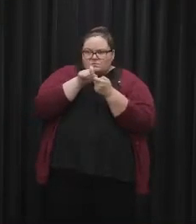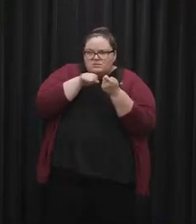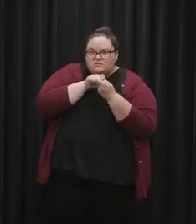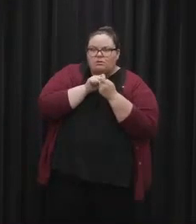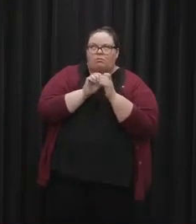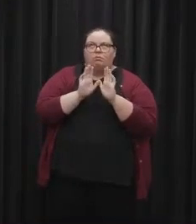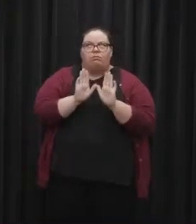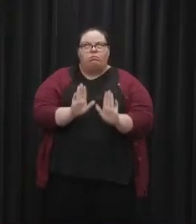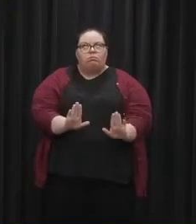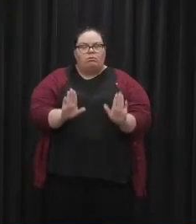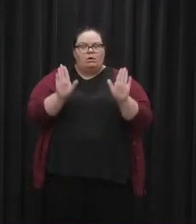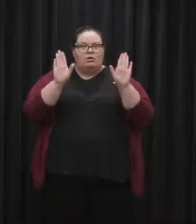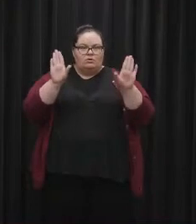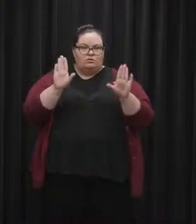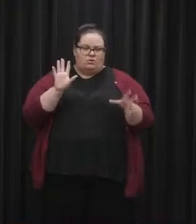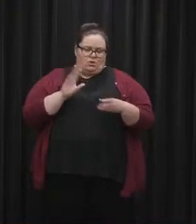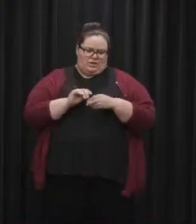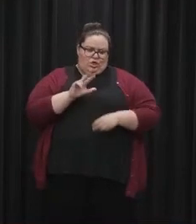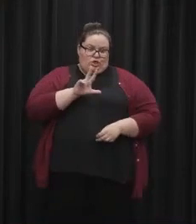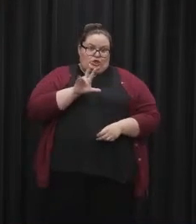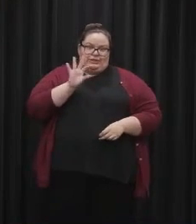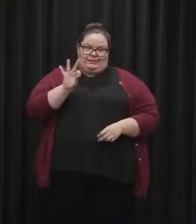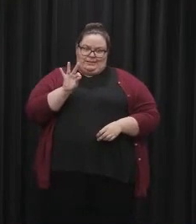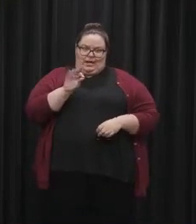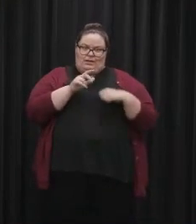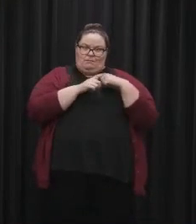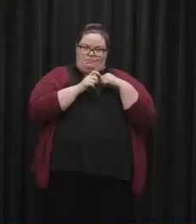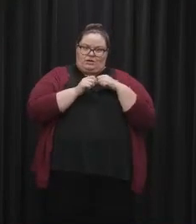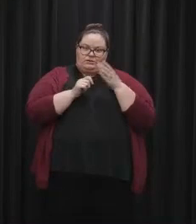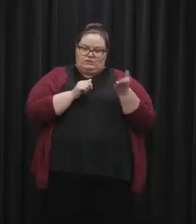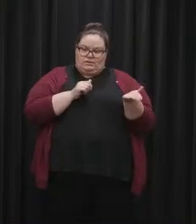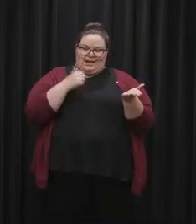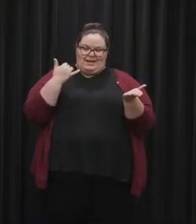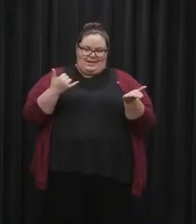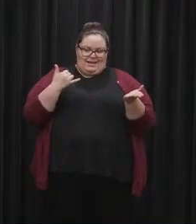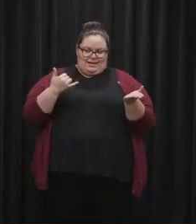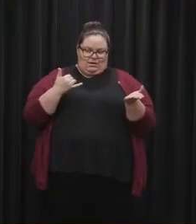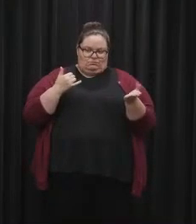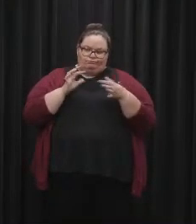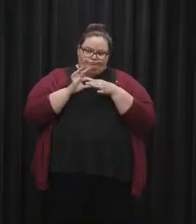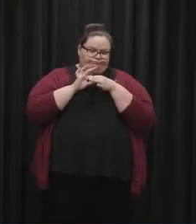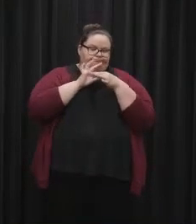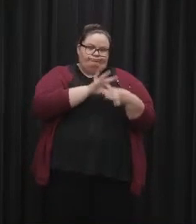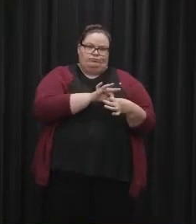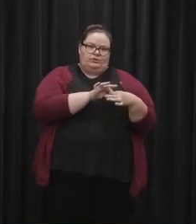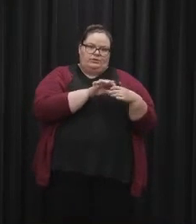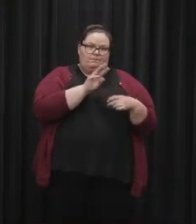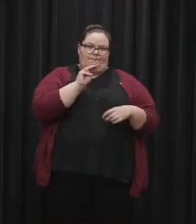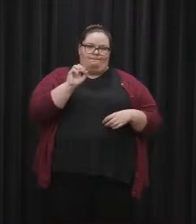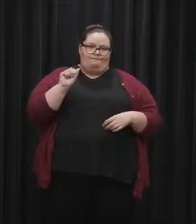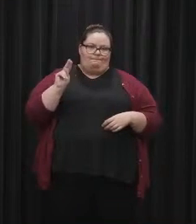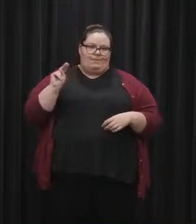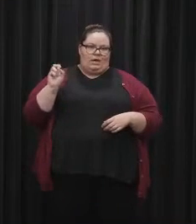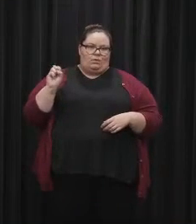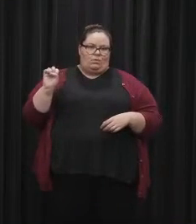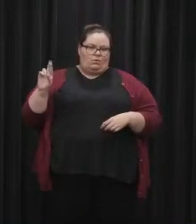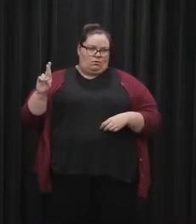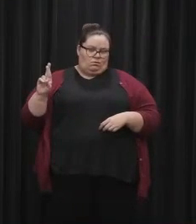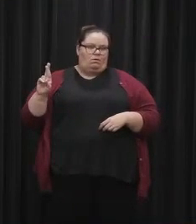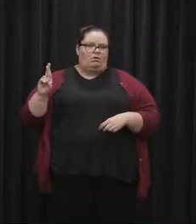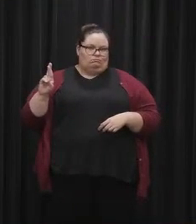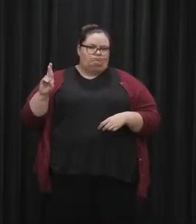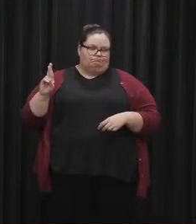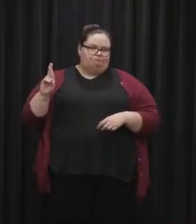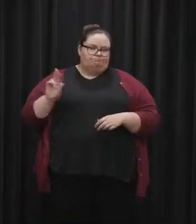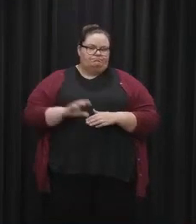is phenomenal. So we have 39 cases in Zone 1 right now, all linked to that outbreak,